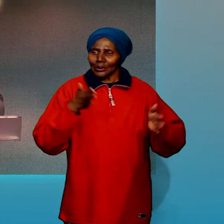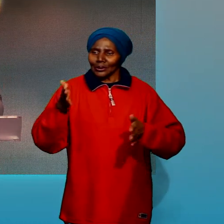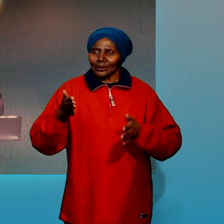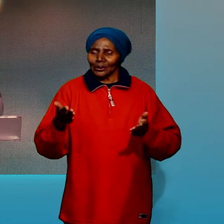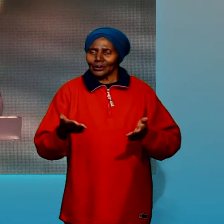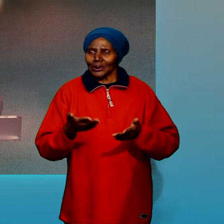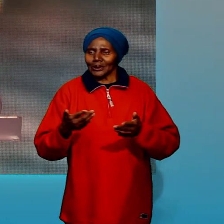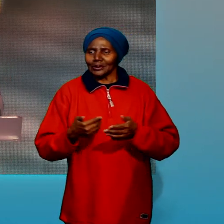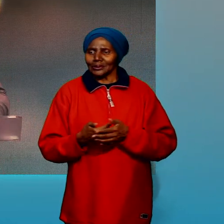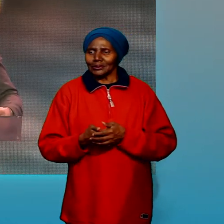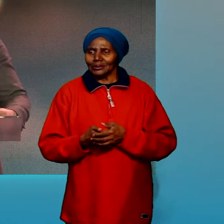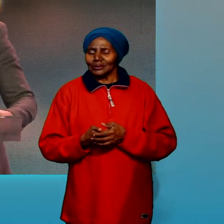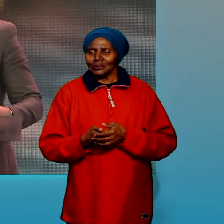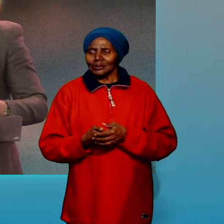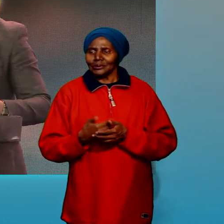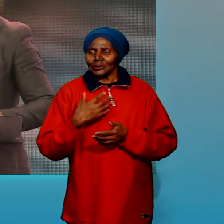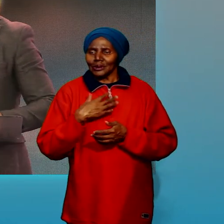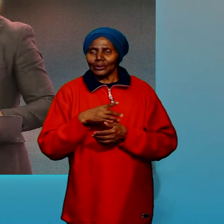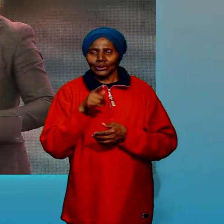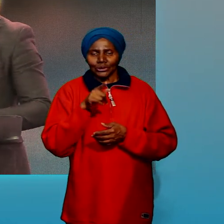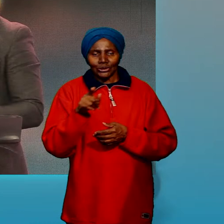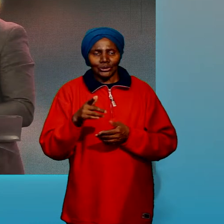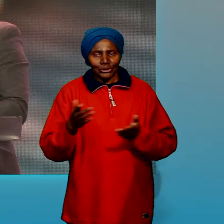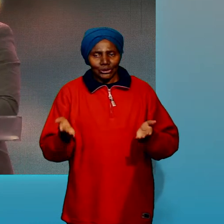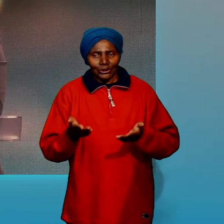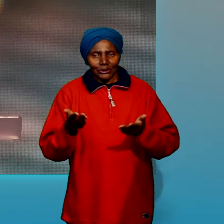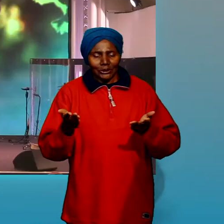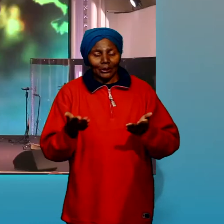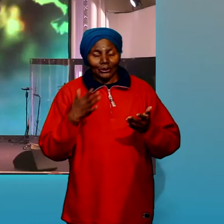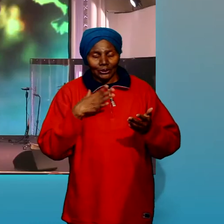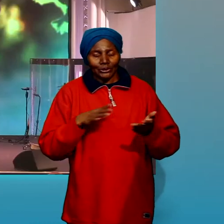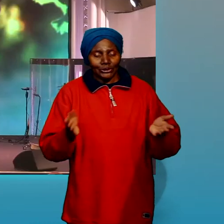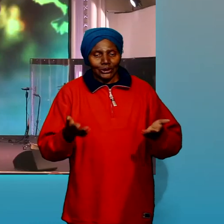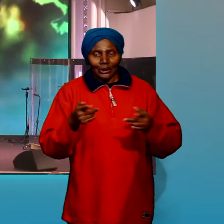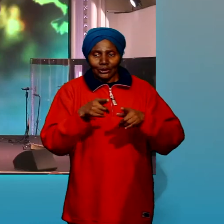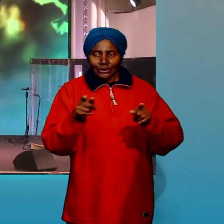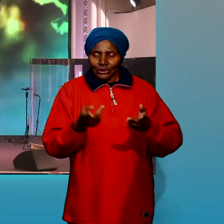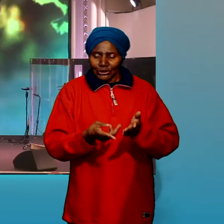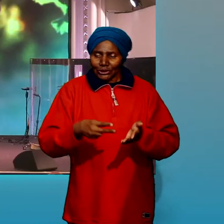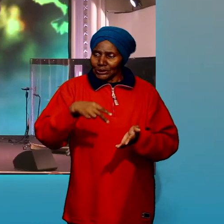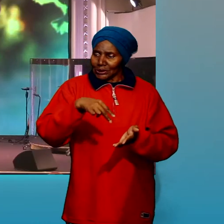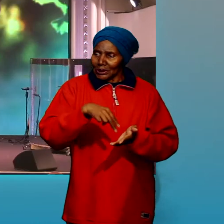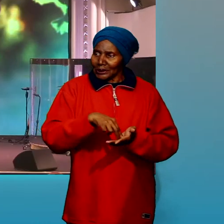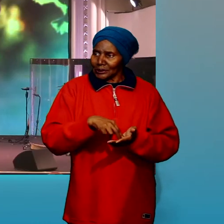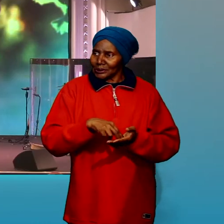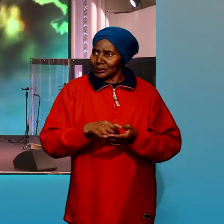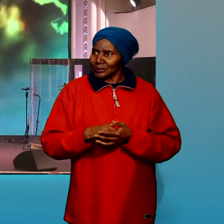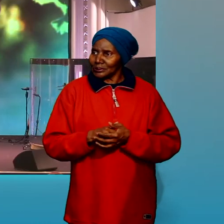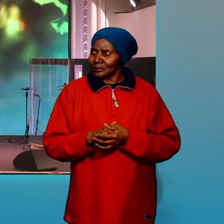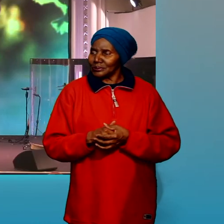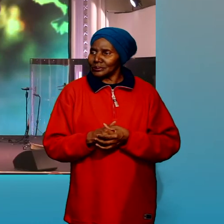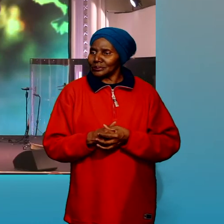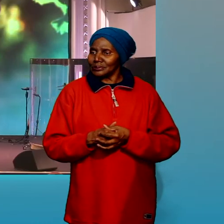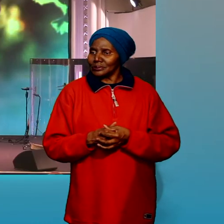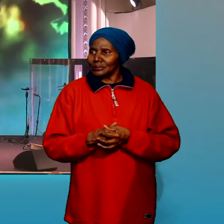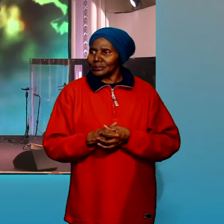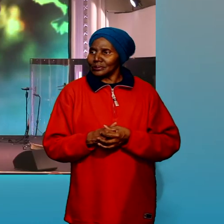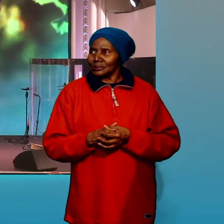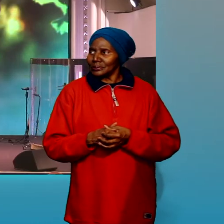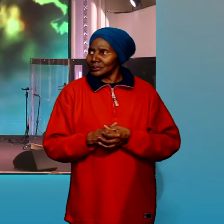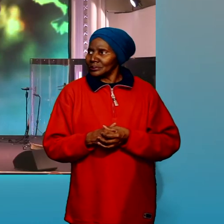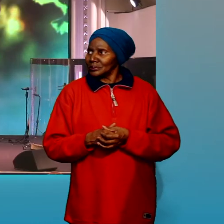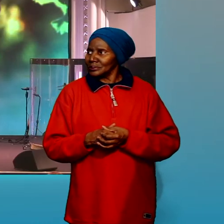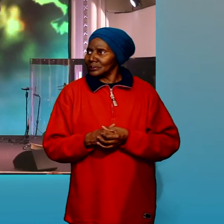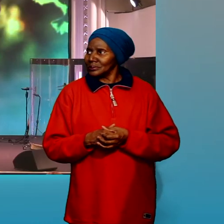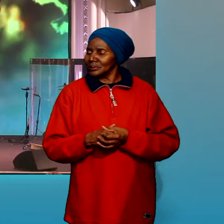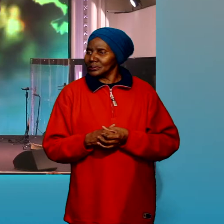tonight, I want to encourage you to stand. You may stand on your own, and that's fine. But you need to hear